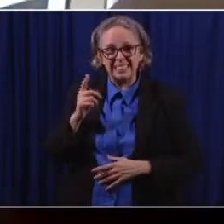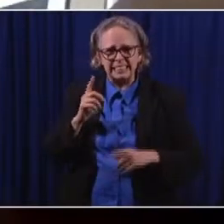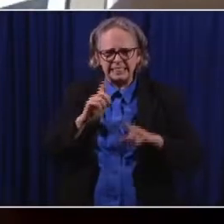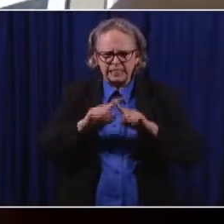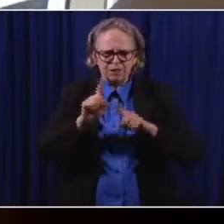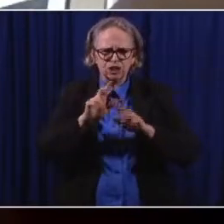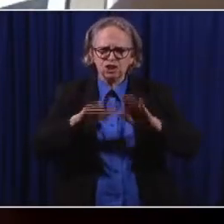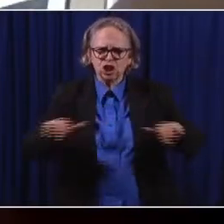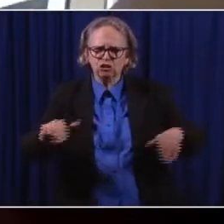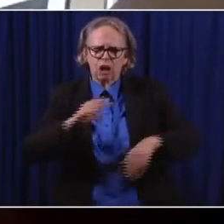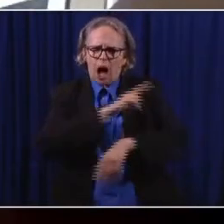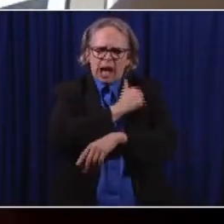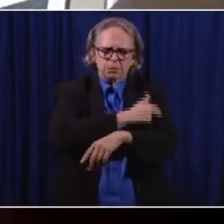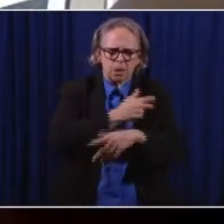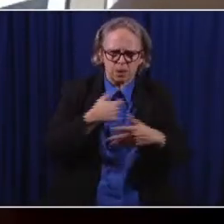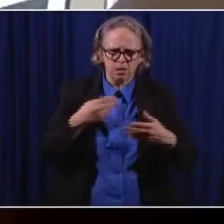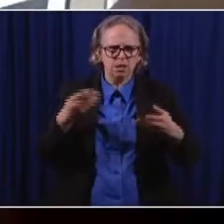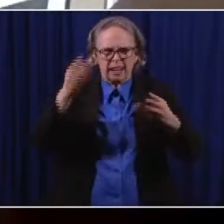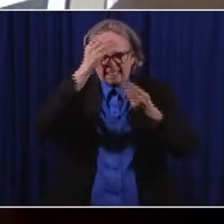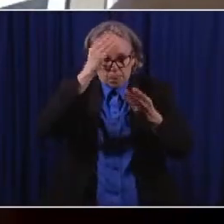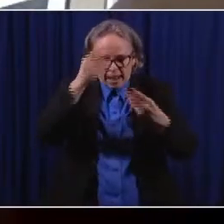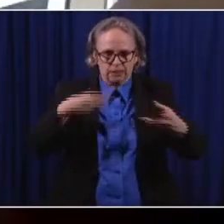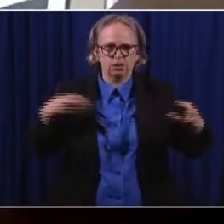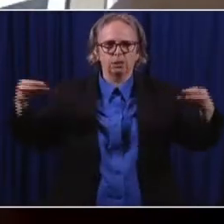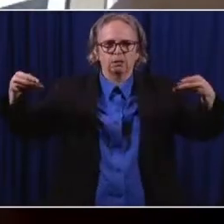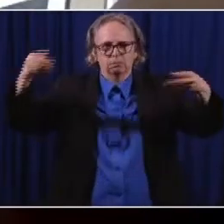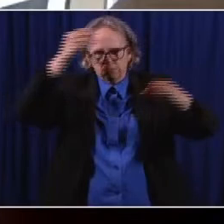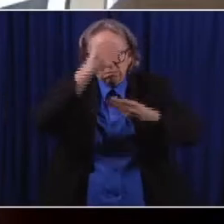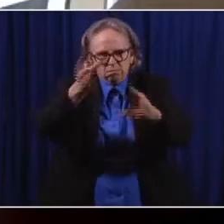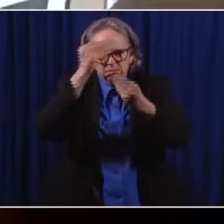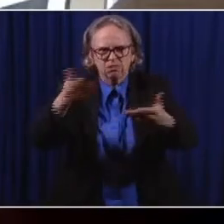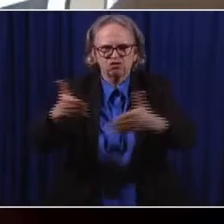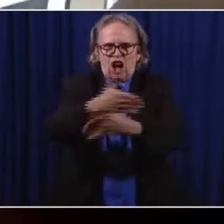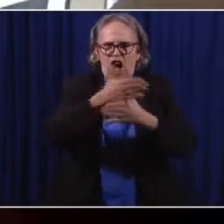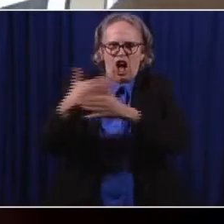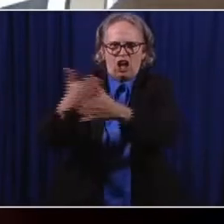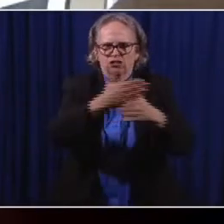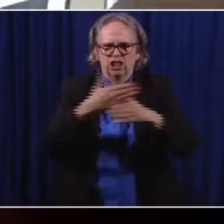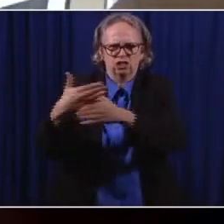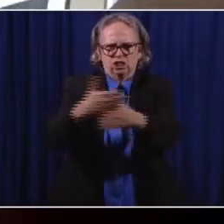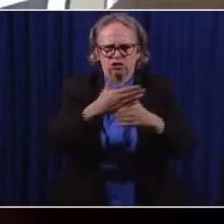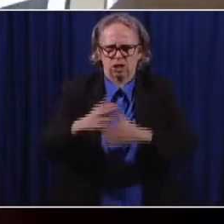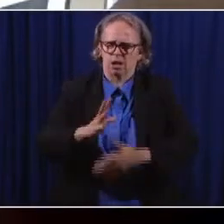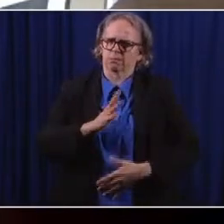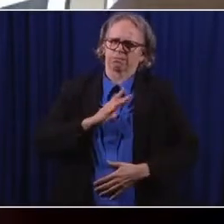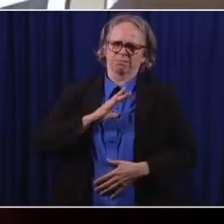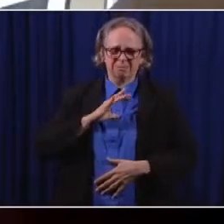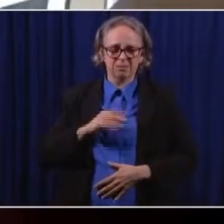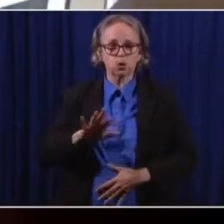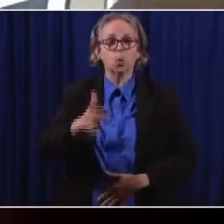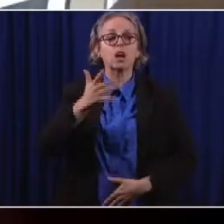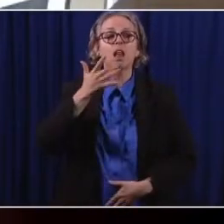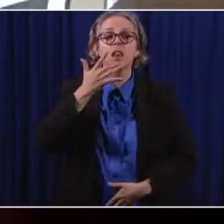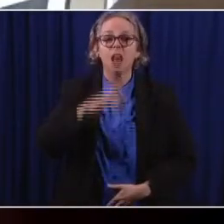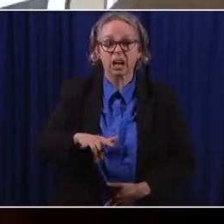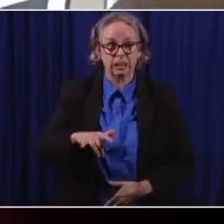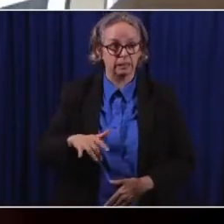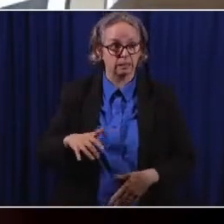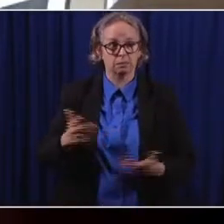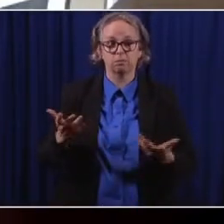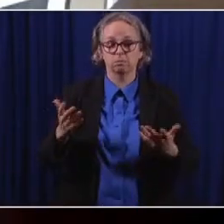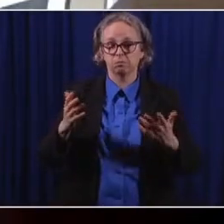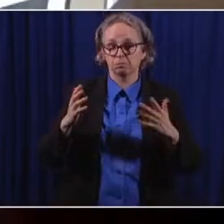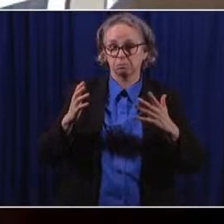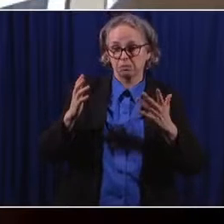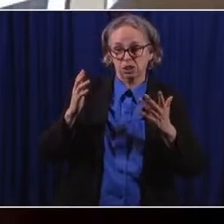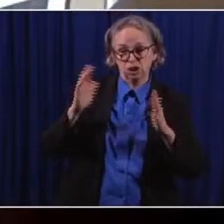You've heard me share before that we're incredibly fortunate that children do not seem to get very ill with COVID, but they do get COVID. And the data